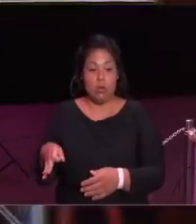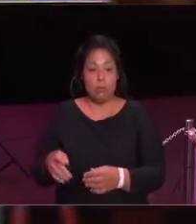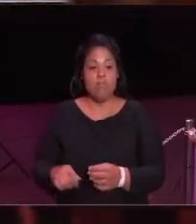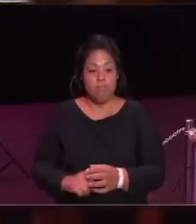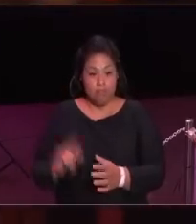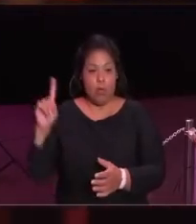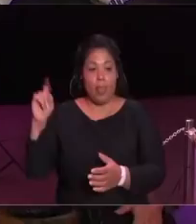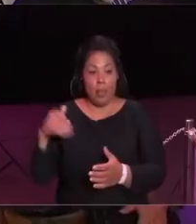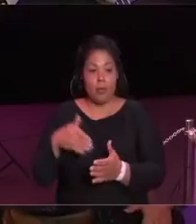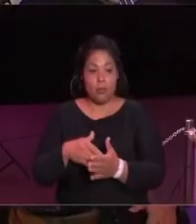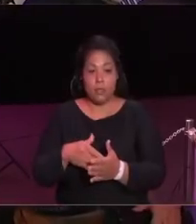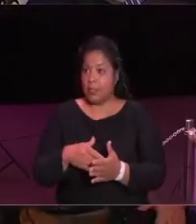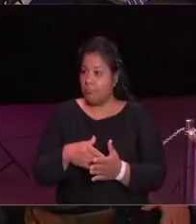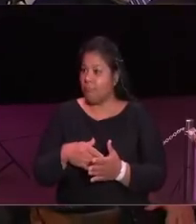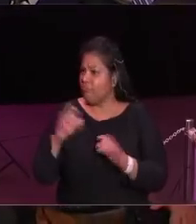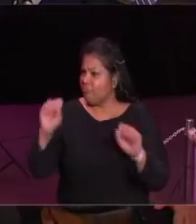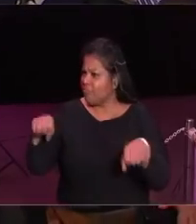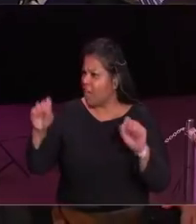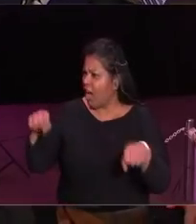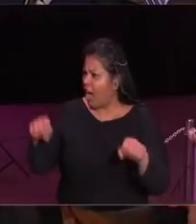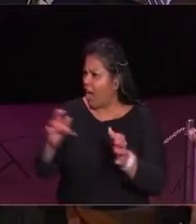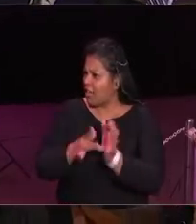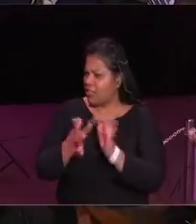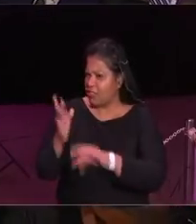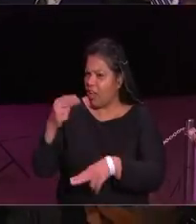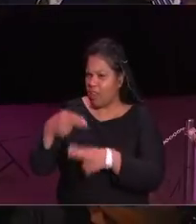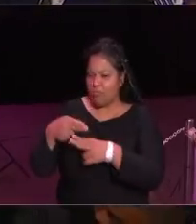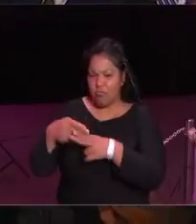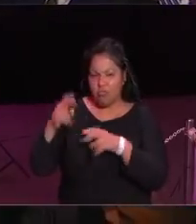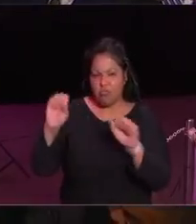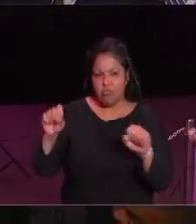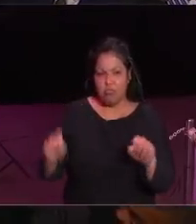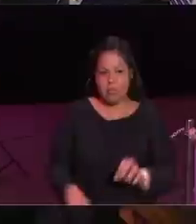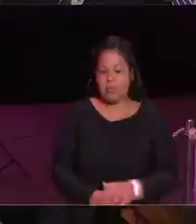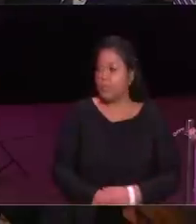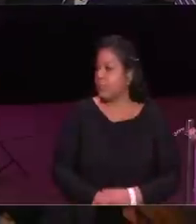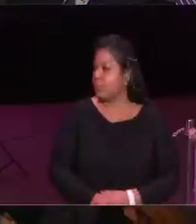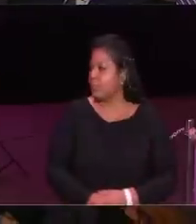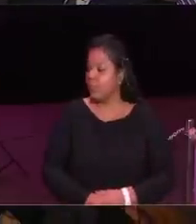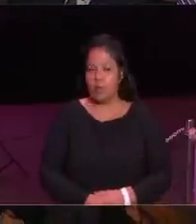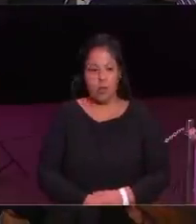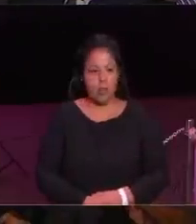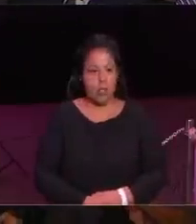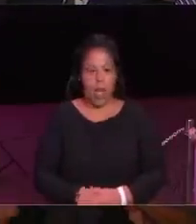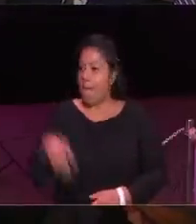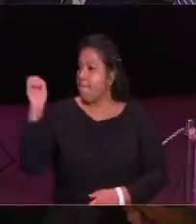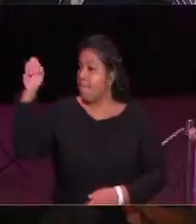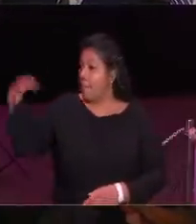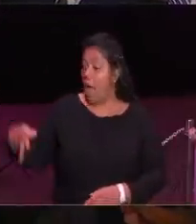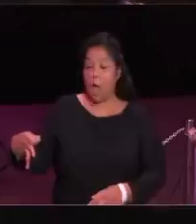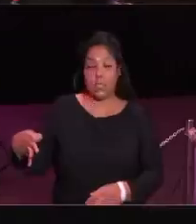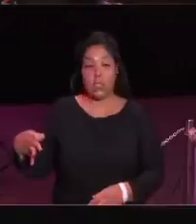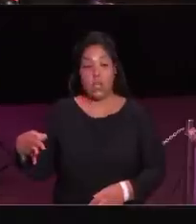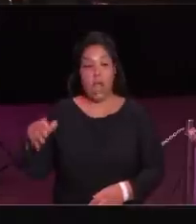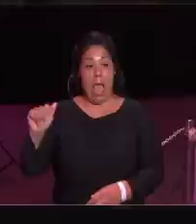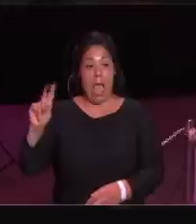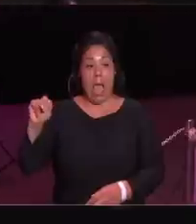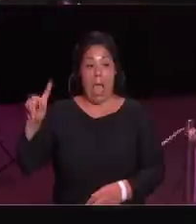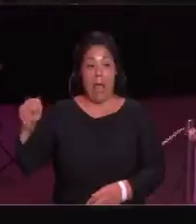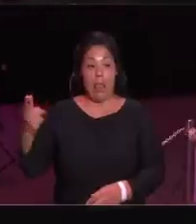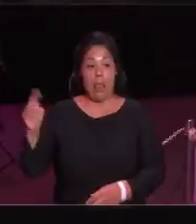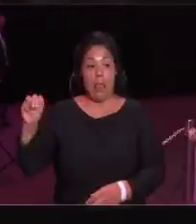gonna do it in Jesus' name. We're going to do it in Jesus' name. Pastor Anthony Romo, God bless